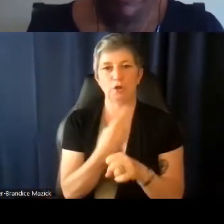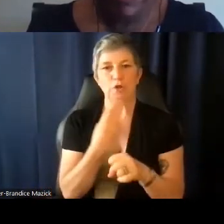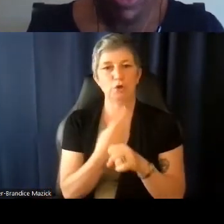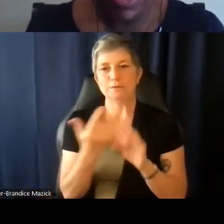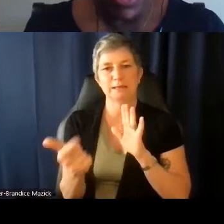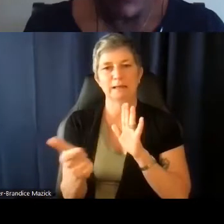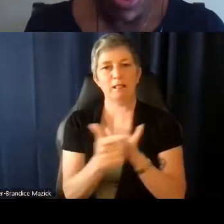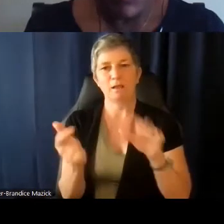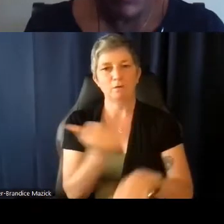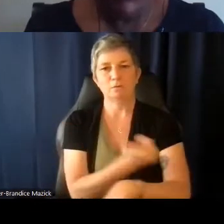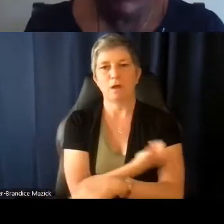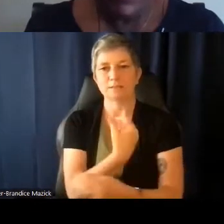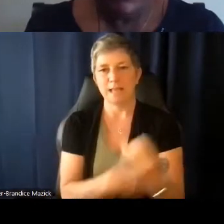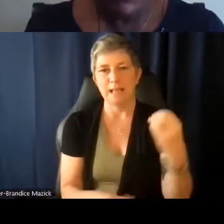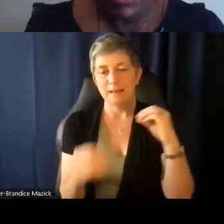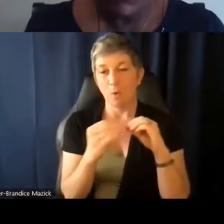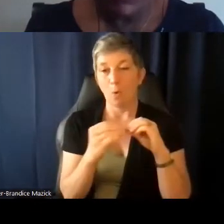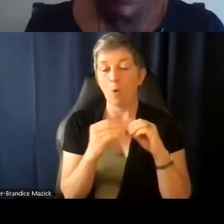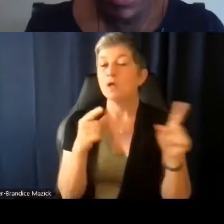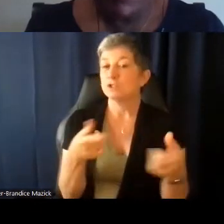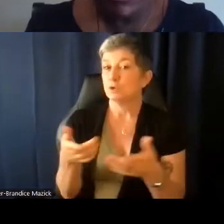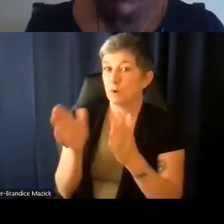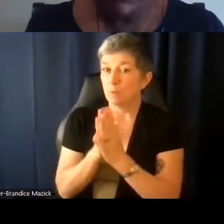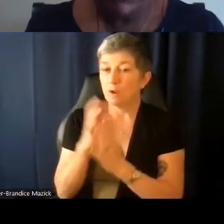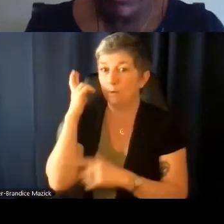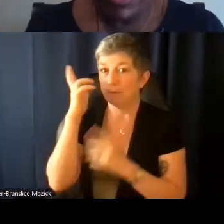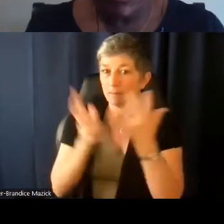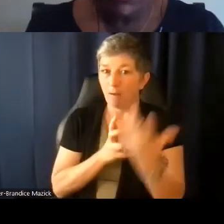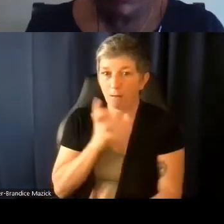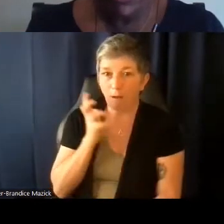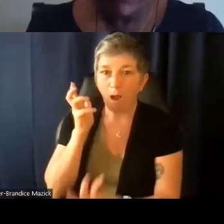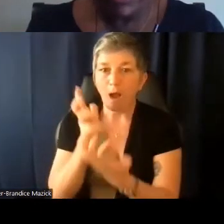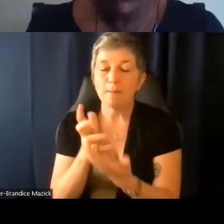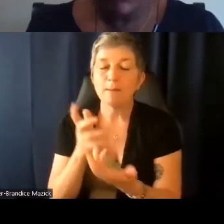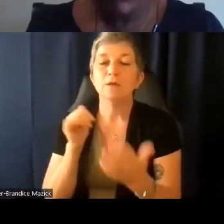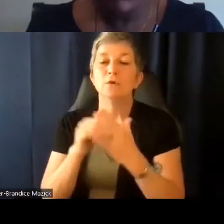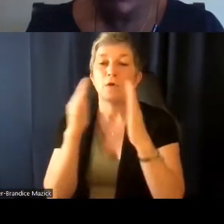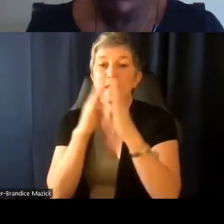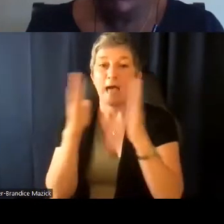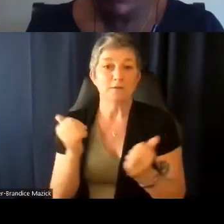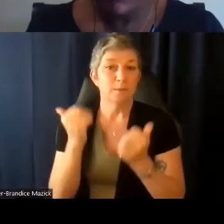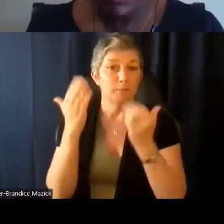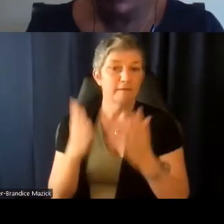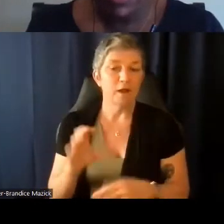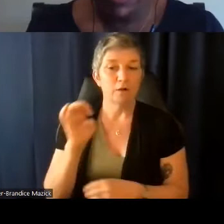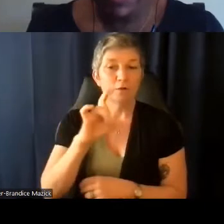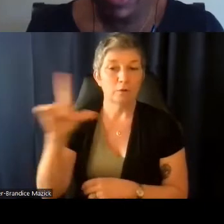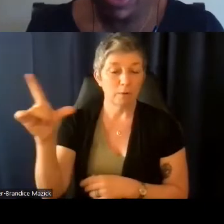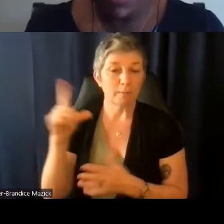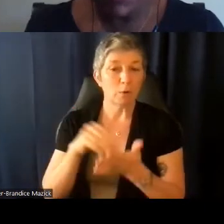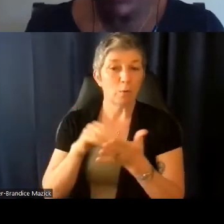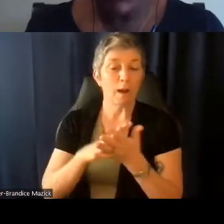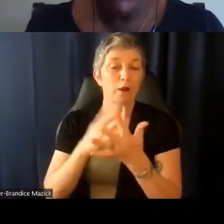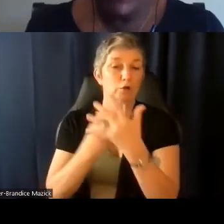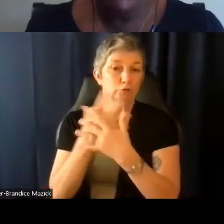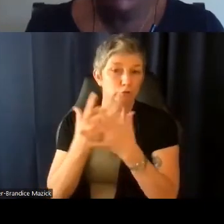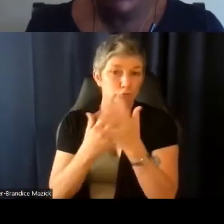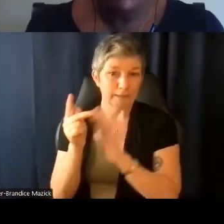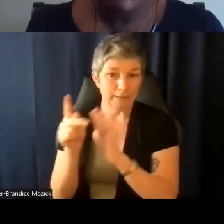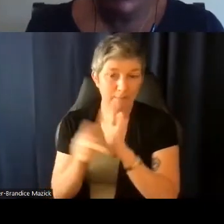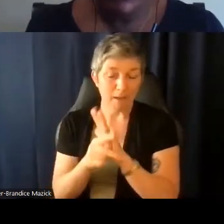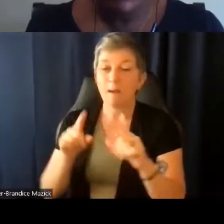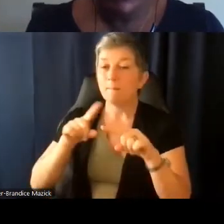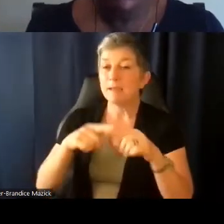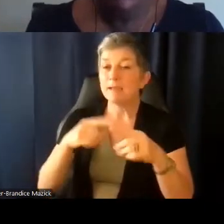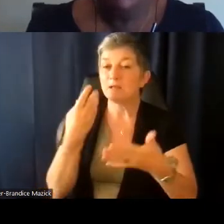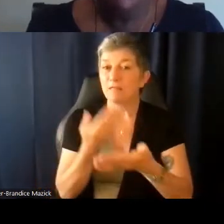drugs. The applicant requests a reasonable accommodation to the housing provider's criminal record screening policy. Based on the facts